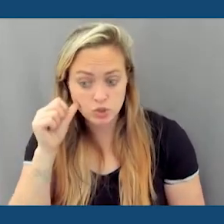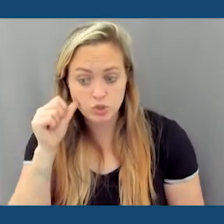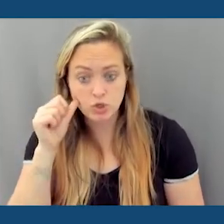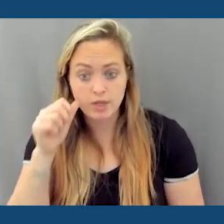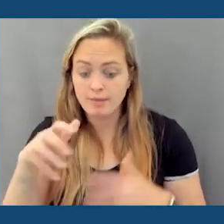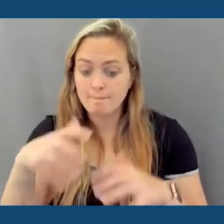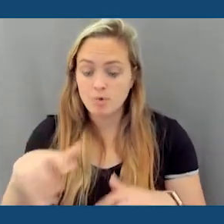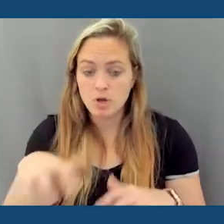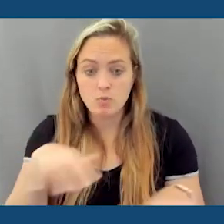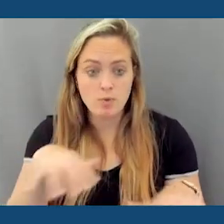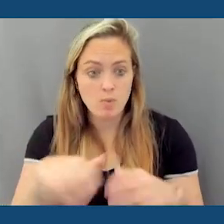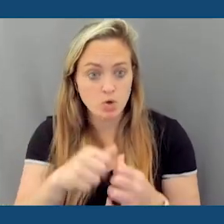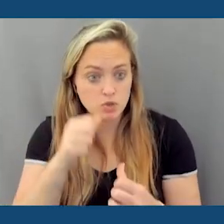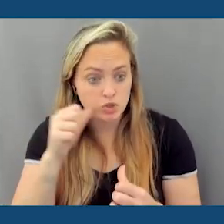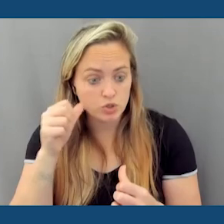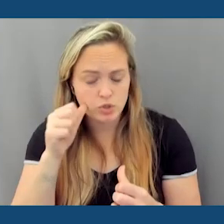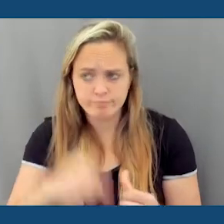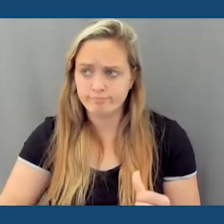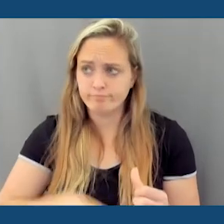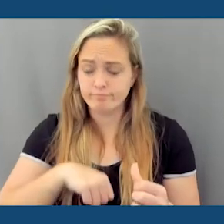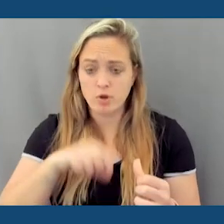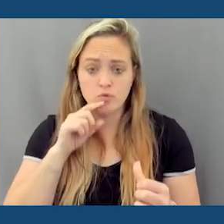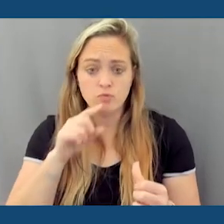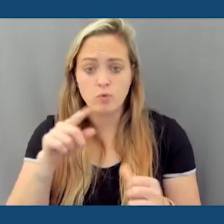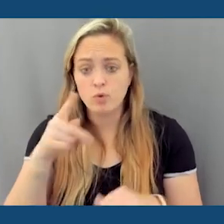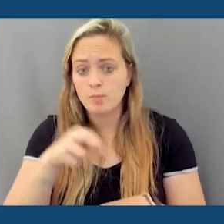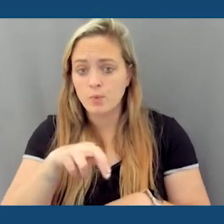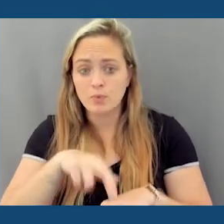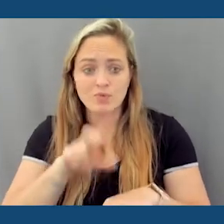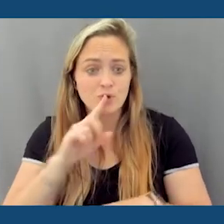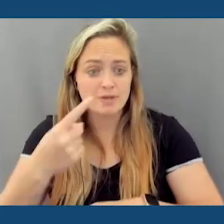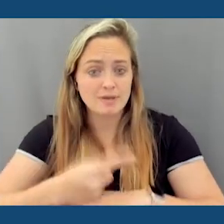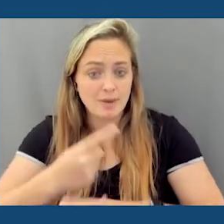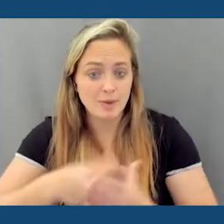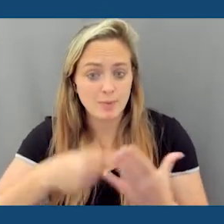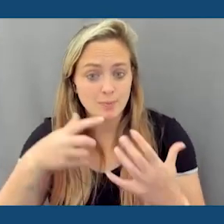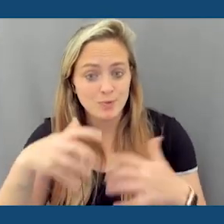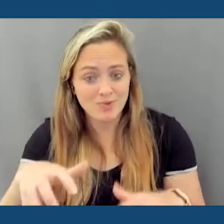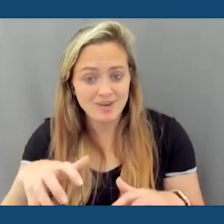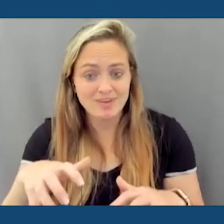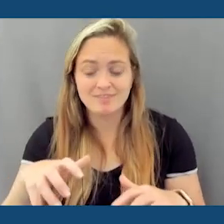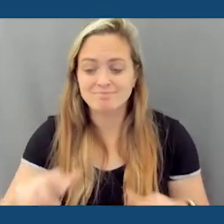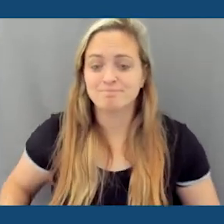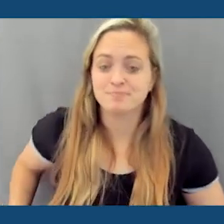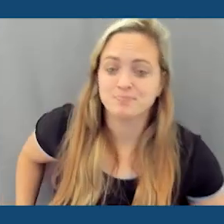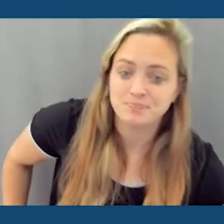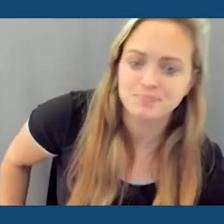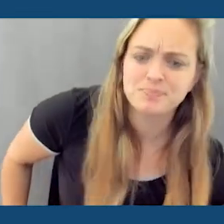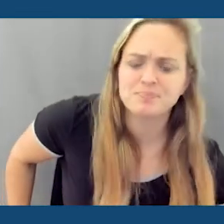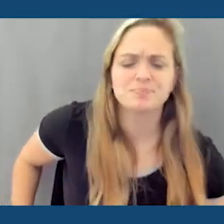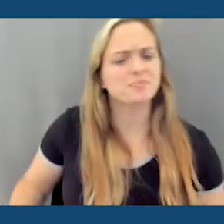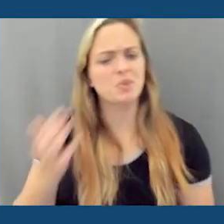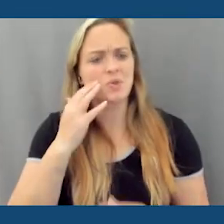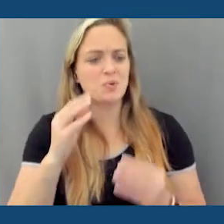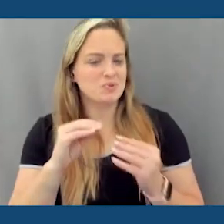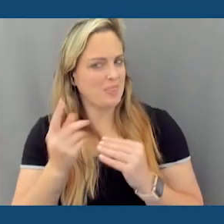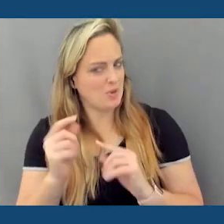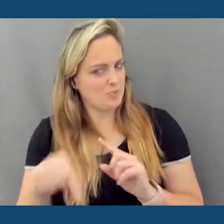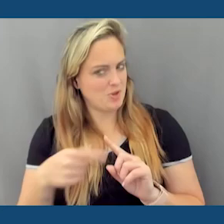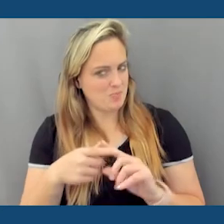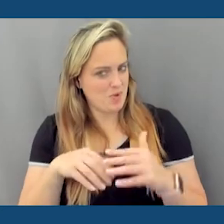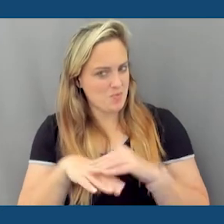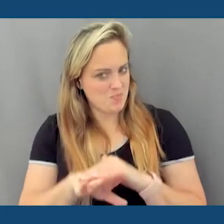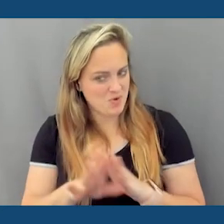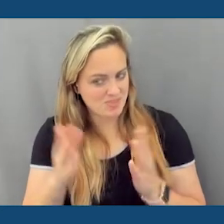marched together, so proud for the Puerto Rican Day Parade, and Councilmember Sanchez, who knows a little bit about childbirth, expecting